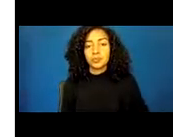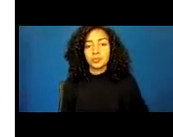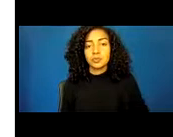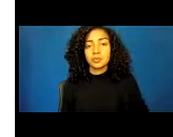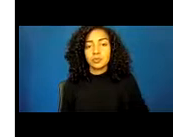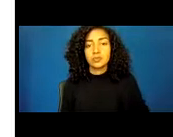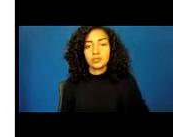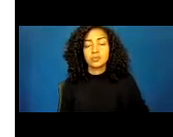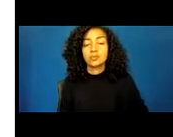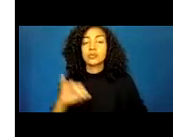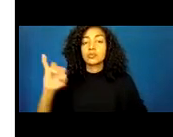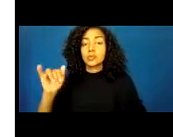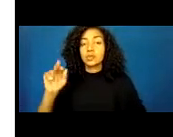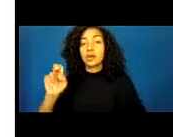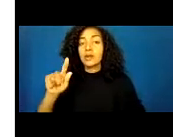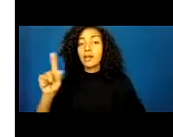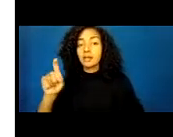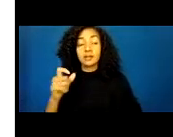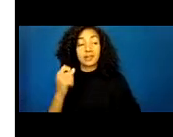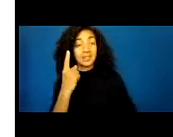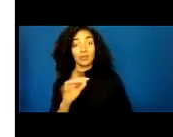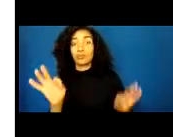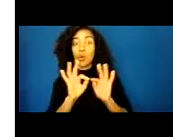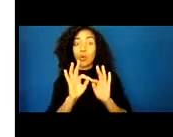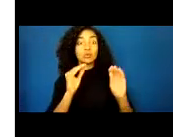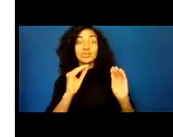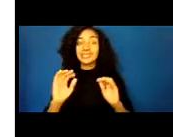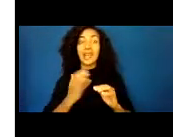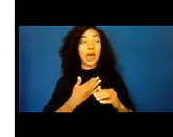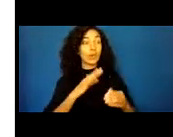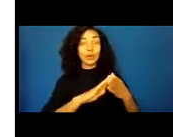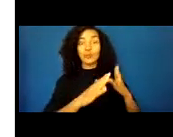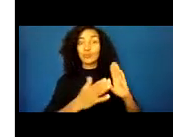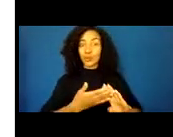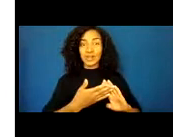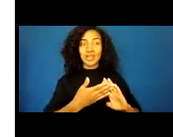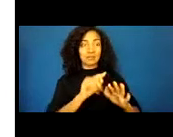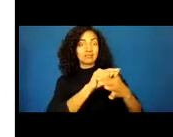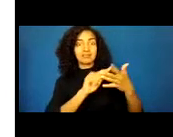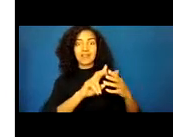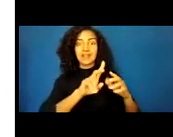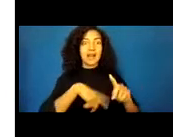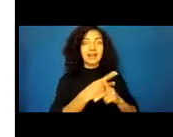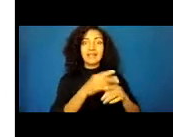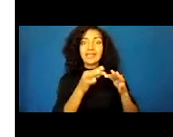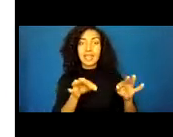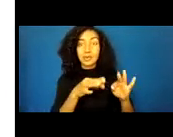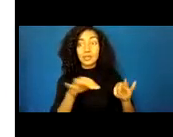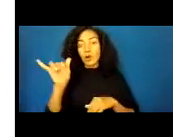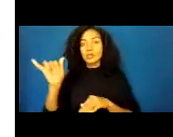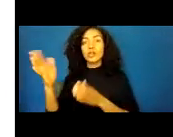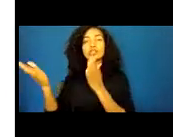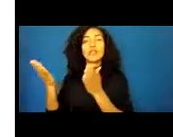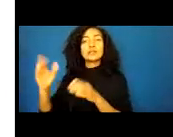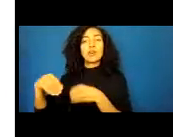So we need to begin to teach our people those types of languages, as well as teach our service providers the language